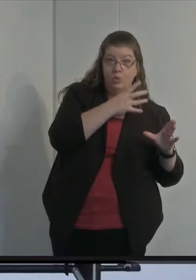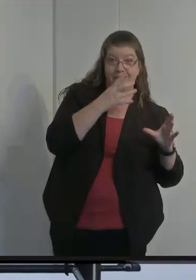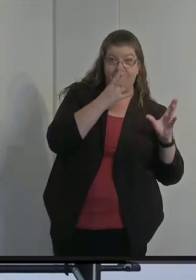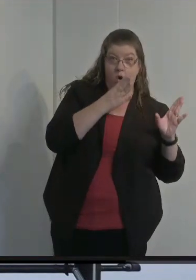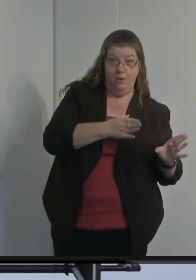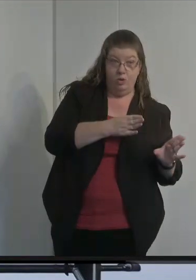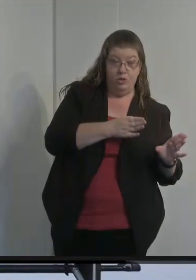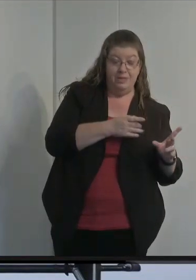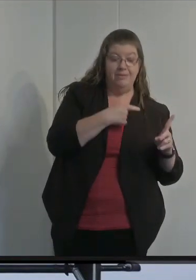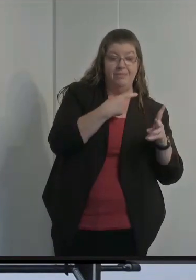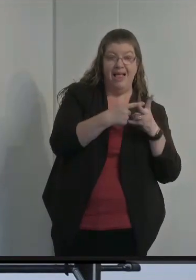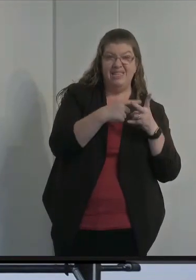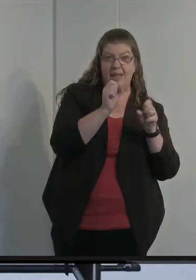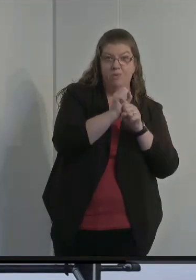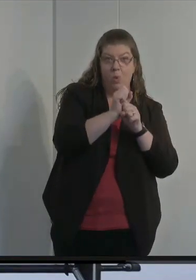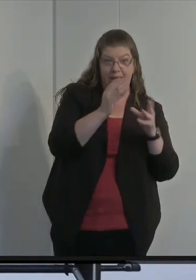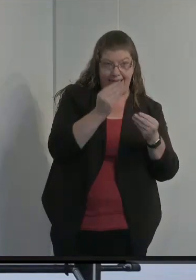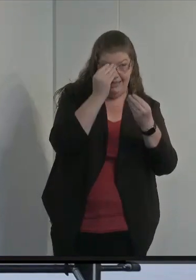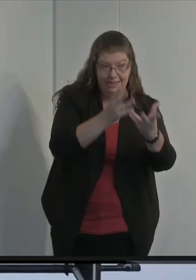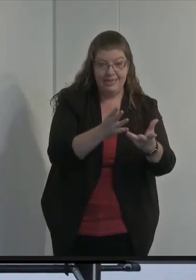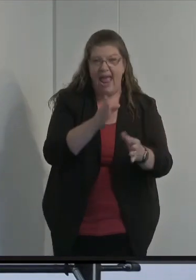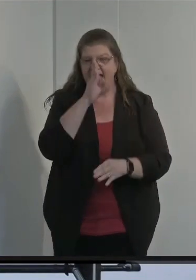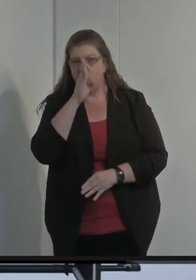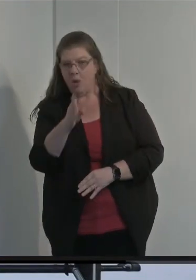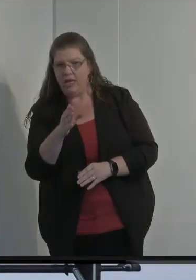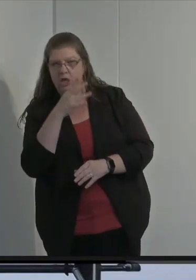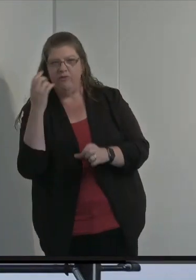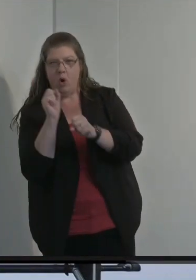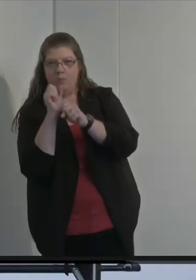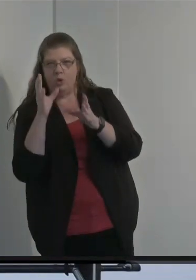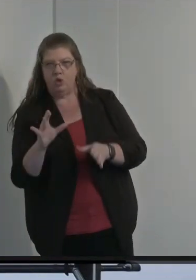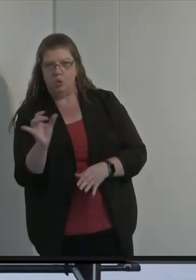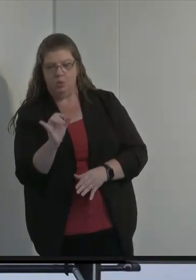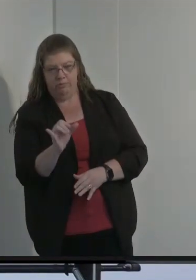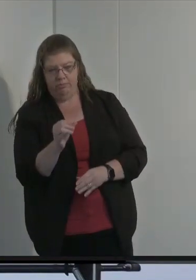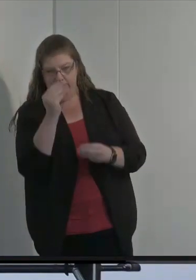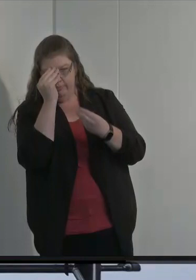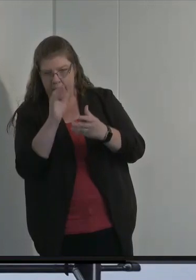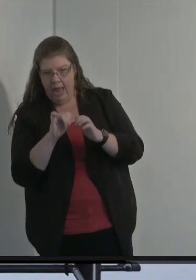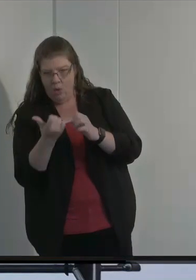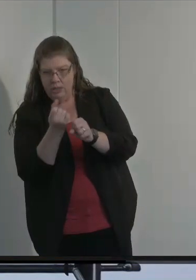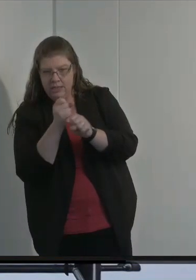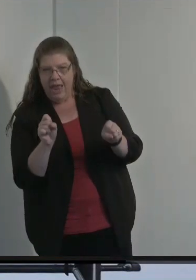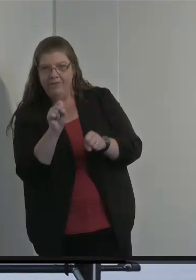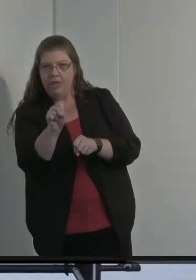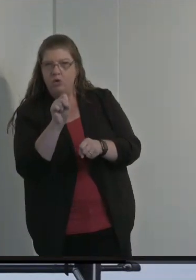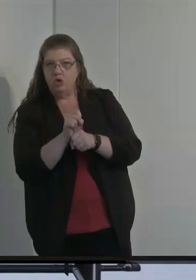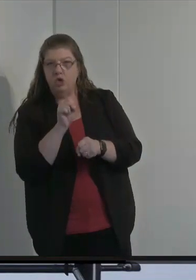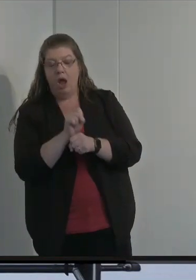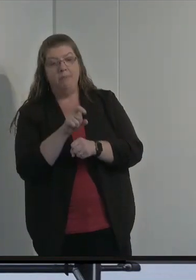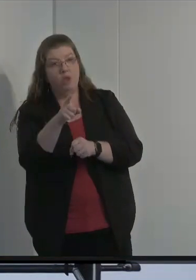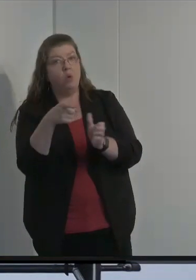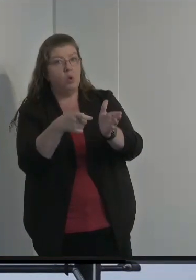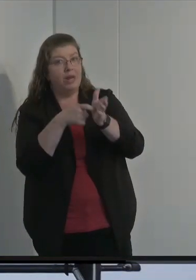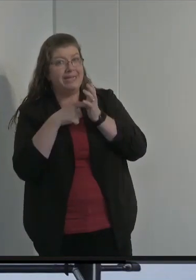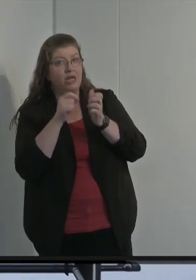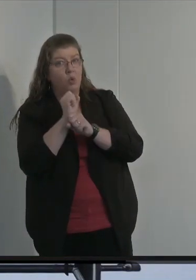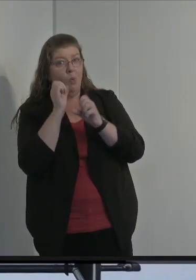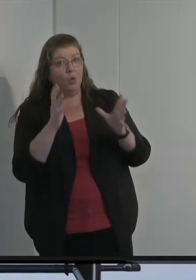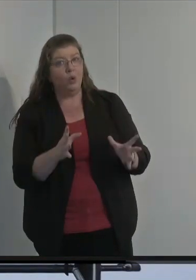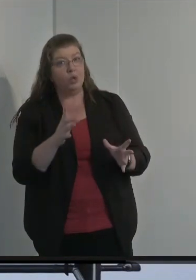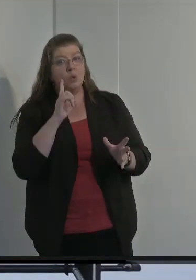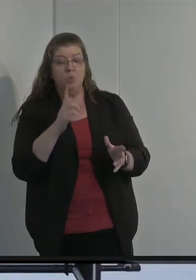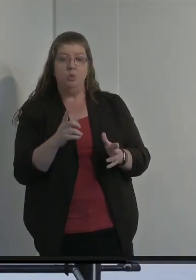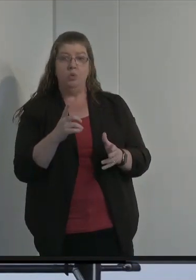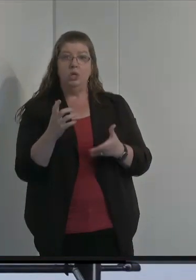their employees, and directly to farm workers as well, so that they can be safe in their jobs. Those are essential workers that